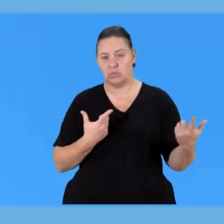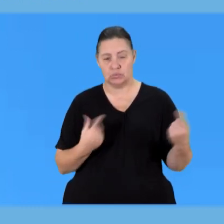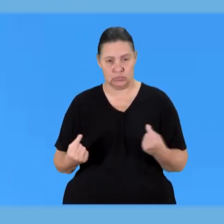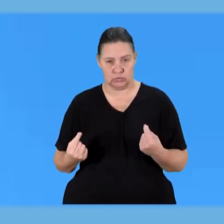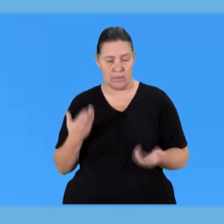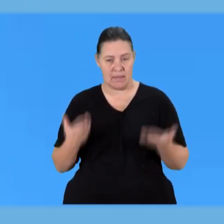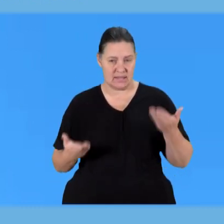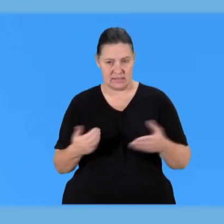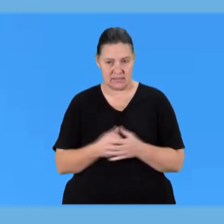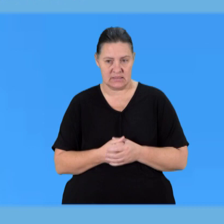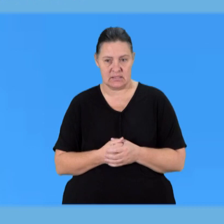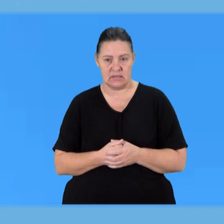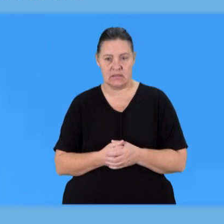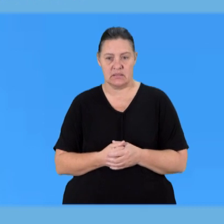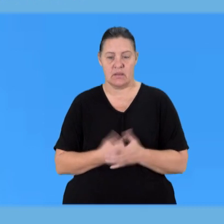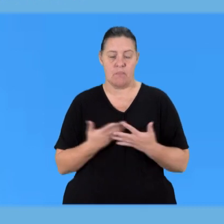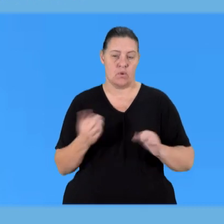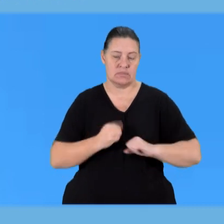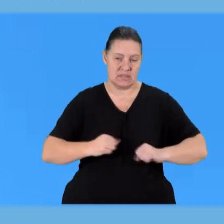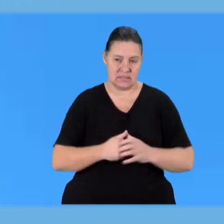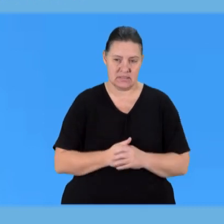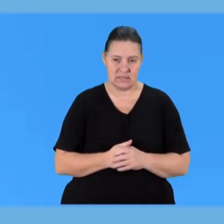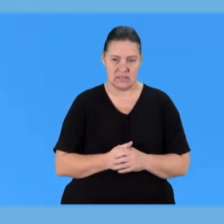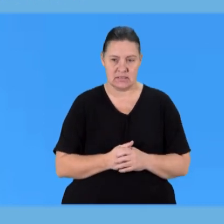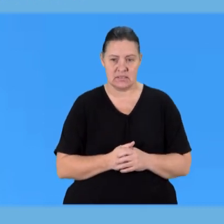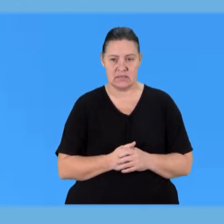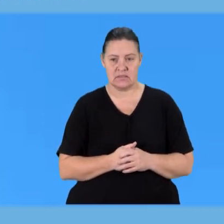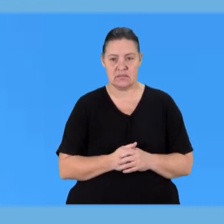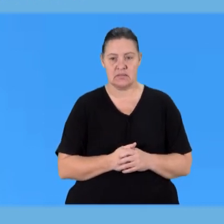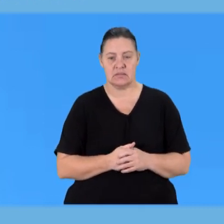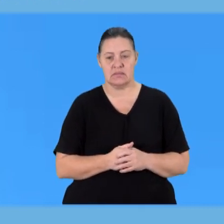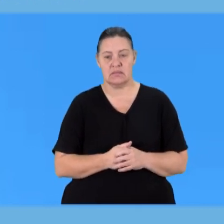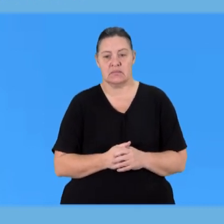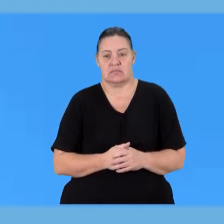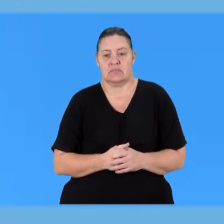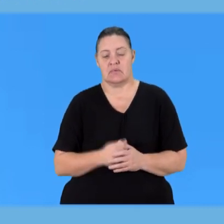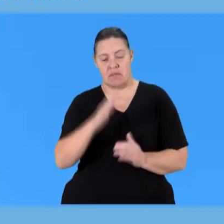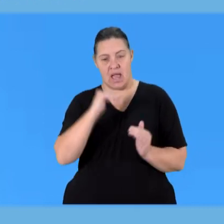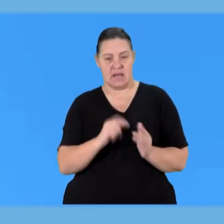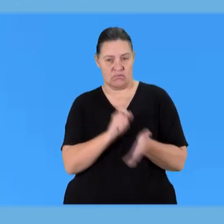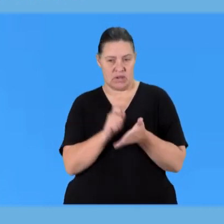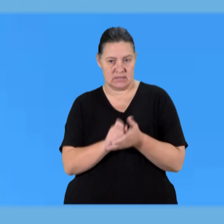So how do we then balance that? Now to make more space, let's just write it underneath.